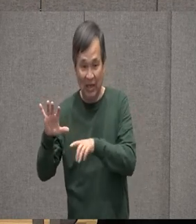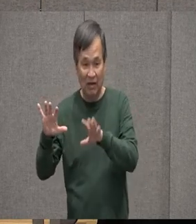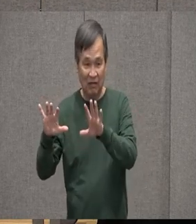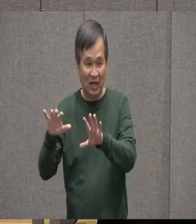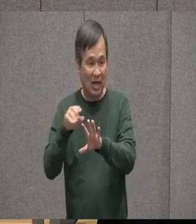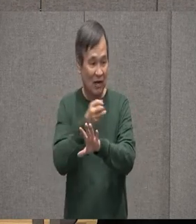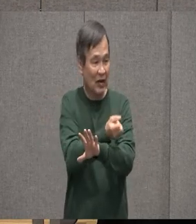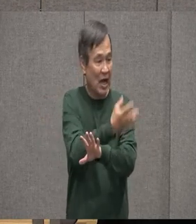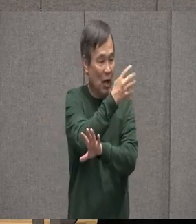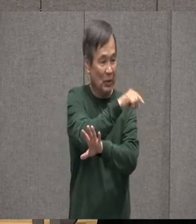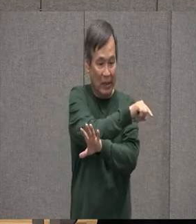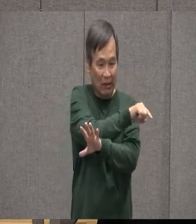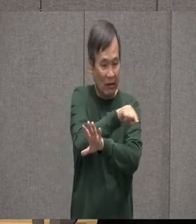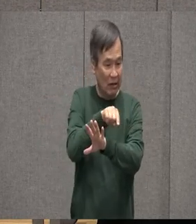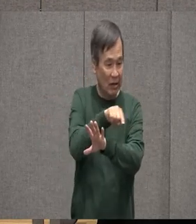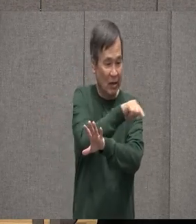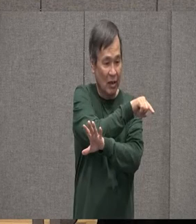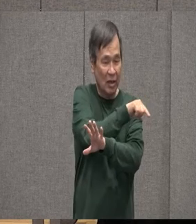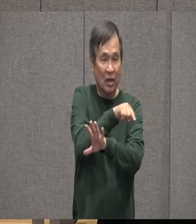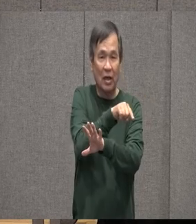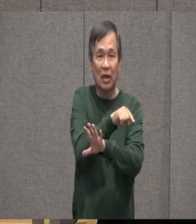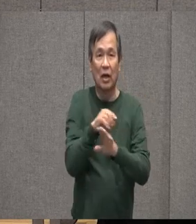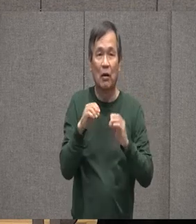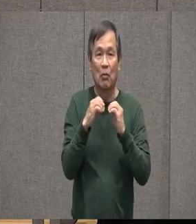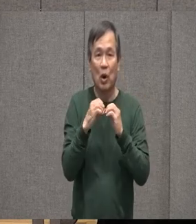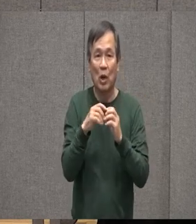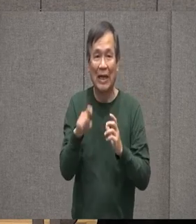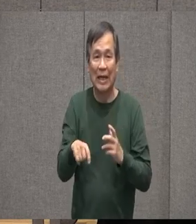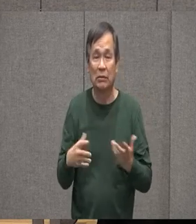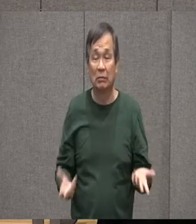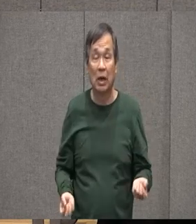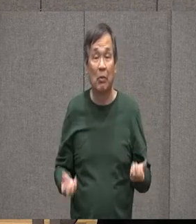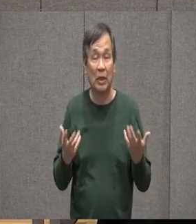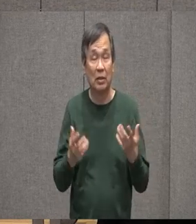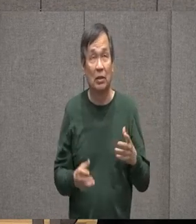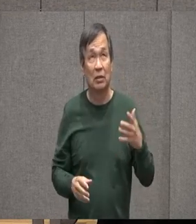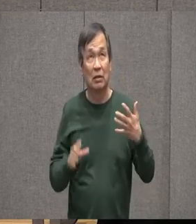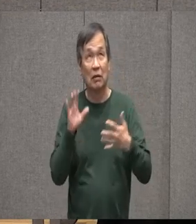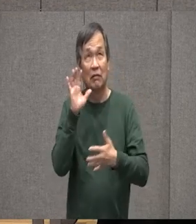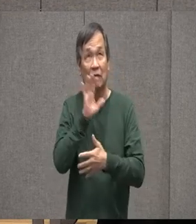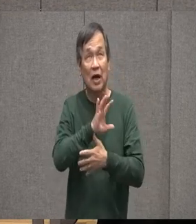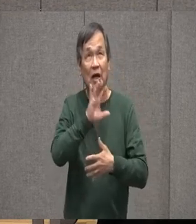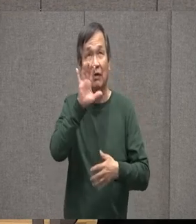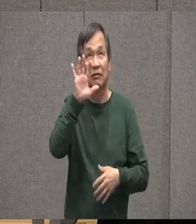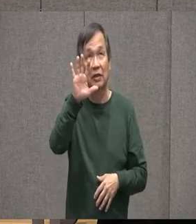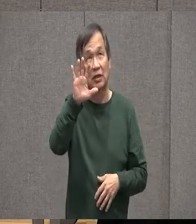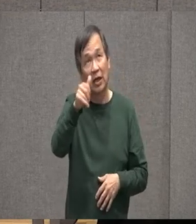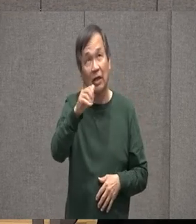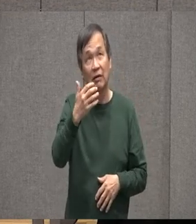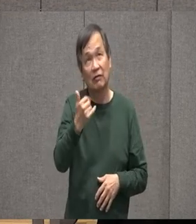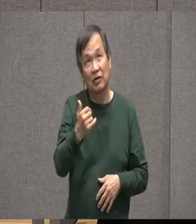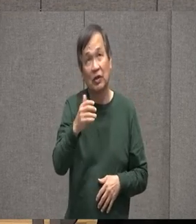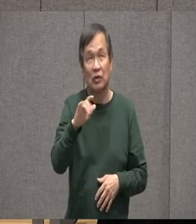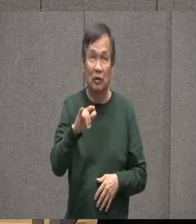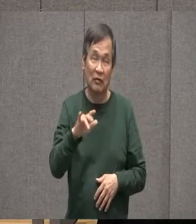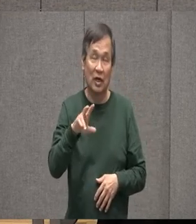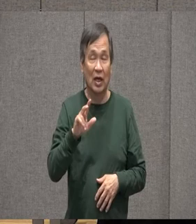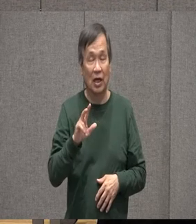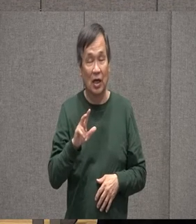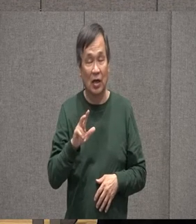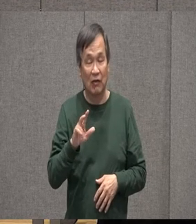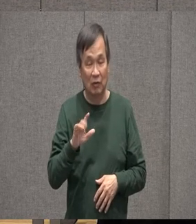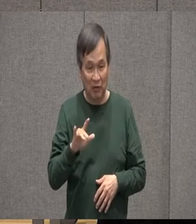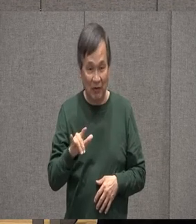So, how many more groups would we need? 5, 10, 15, 20, 25,